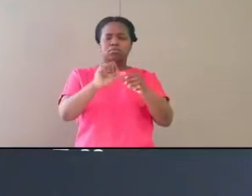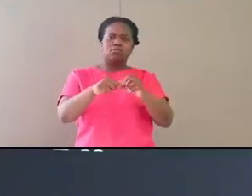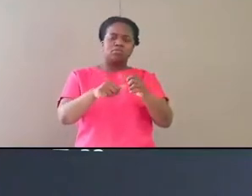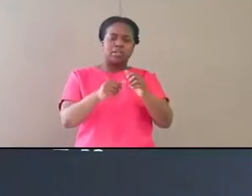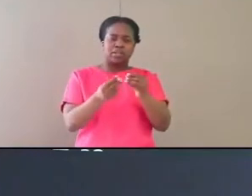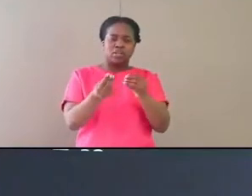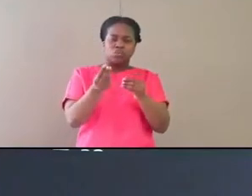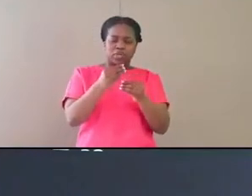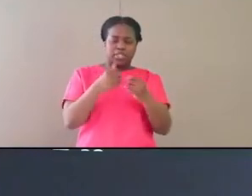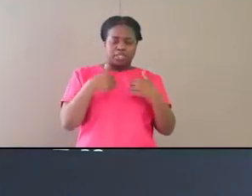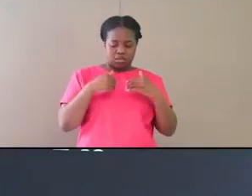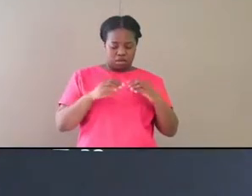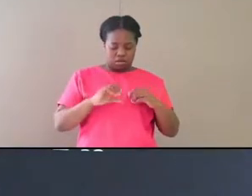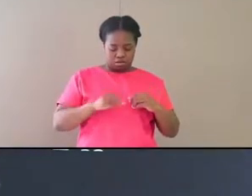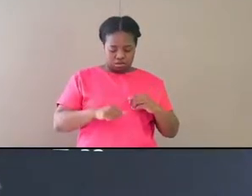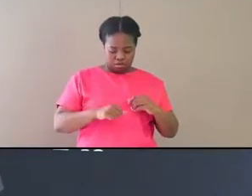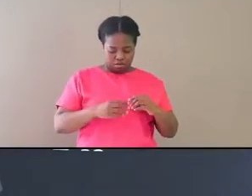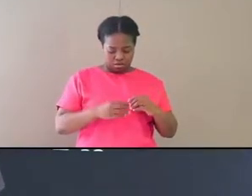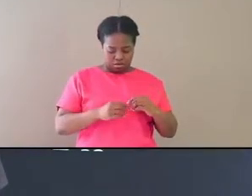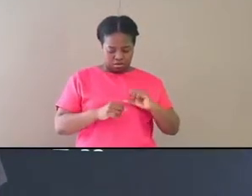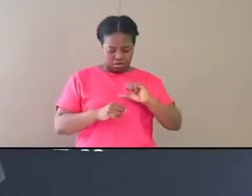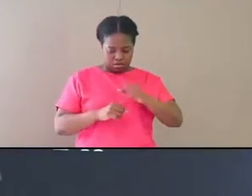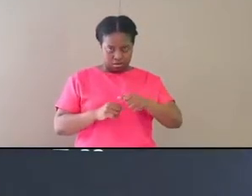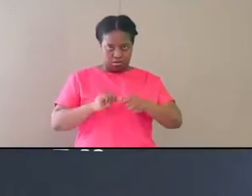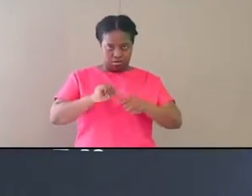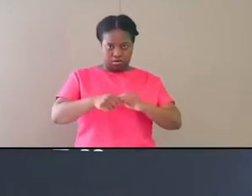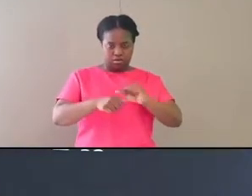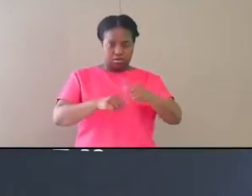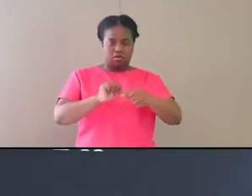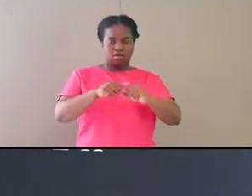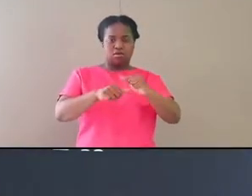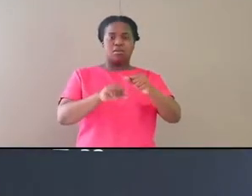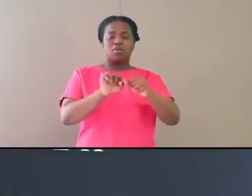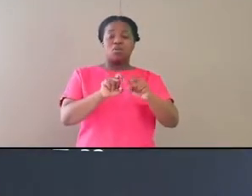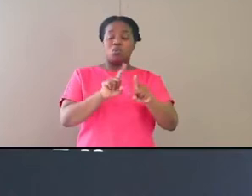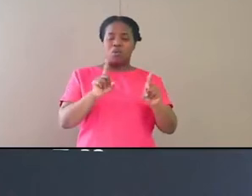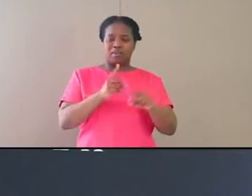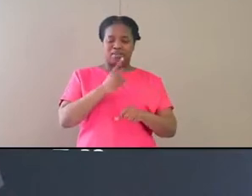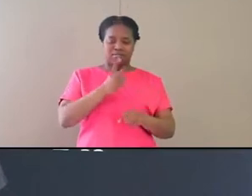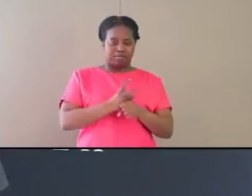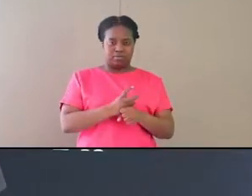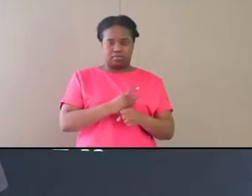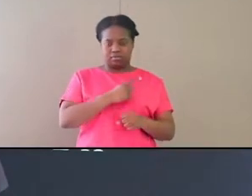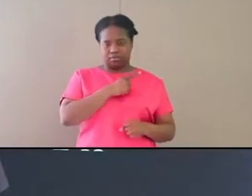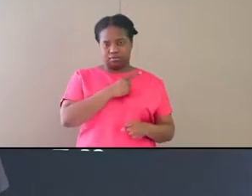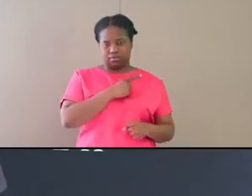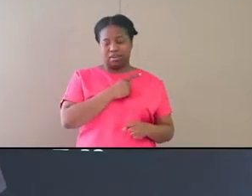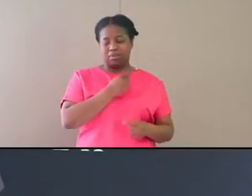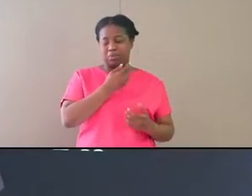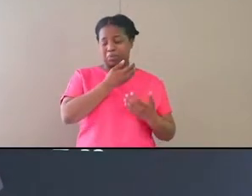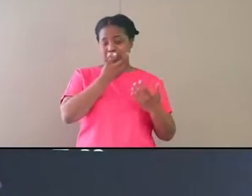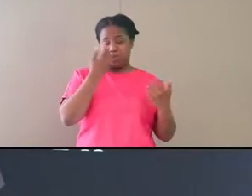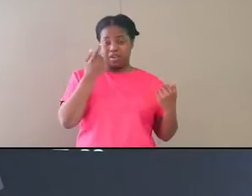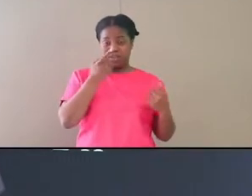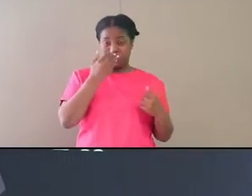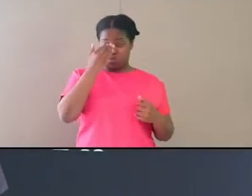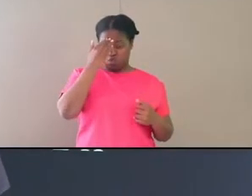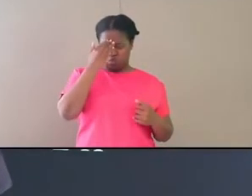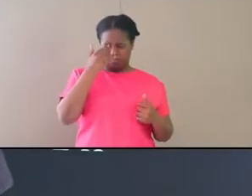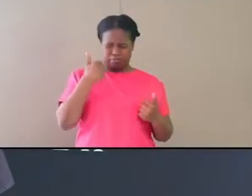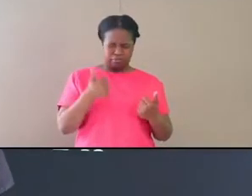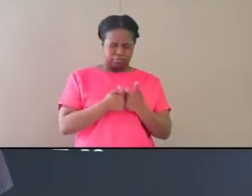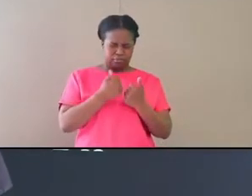increases, right? Because we are in a difficult situation. I don't know if people realize how challenging